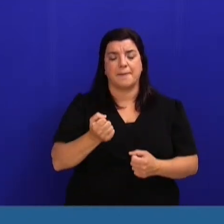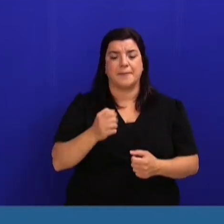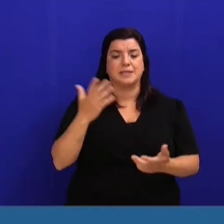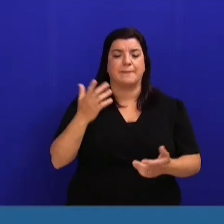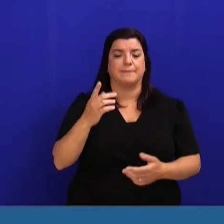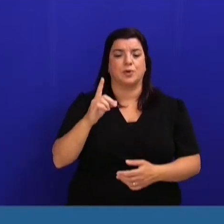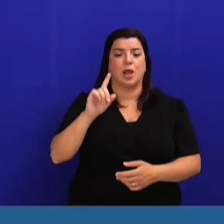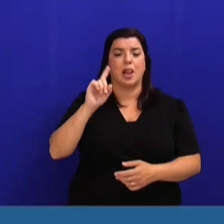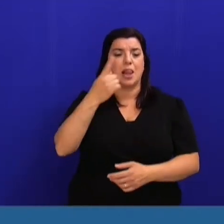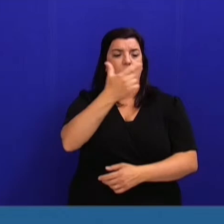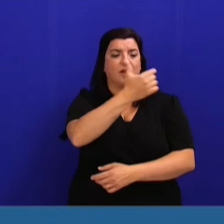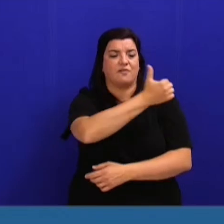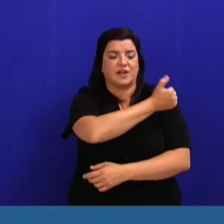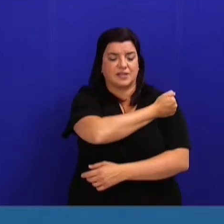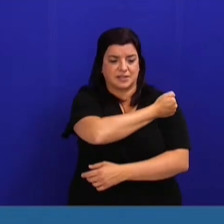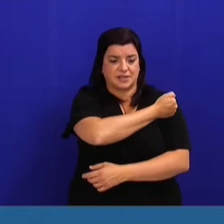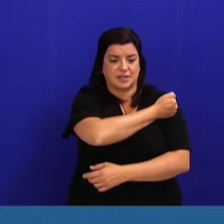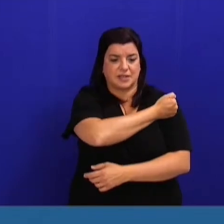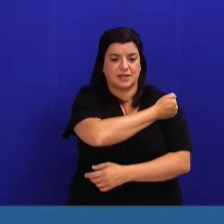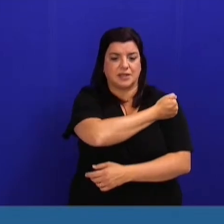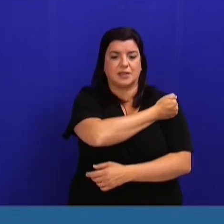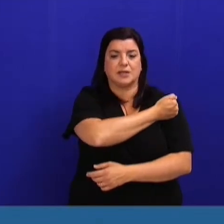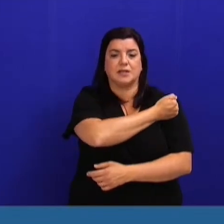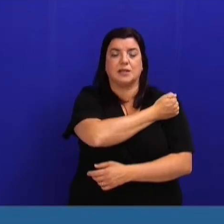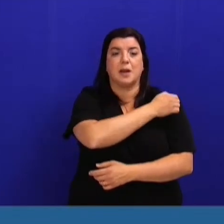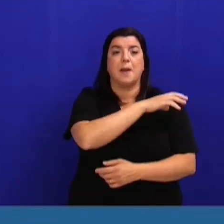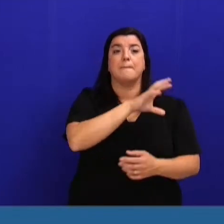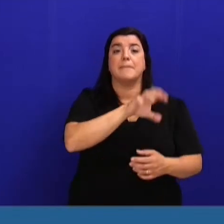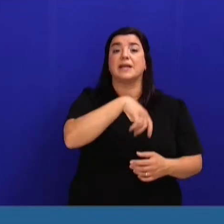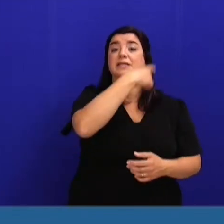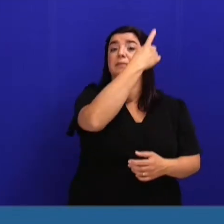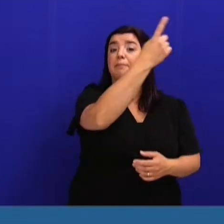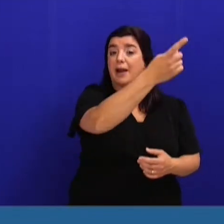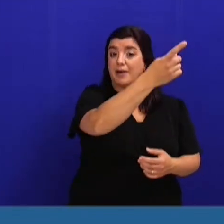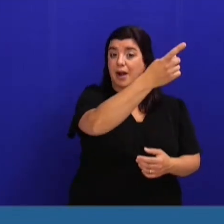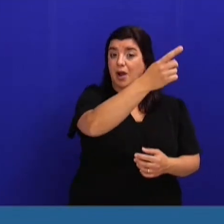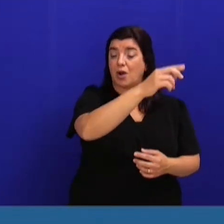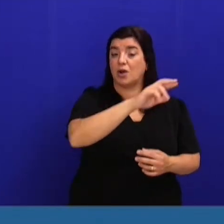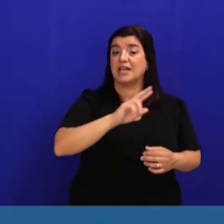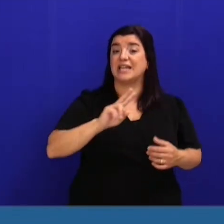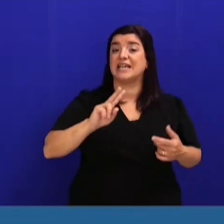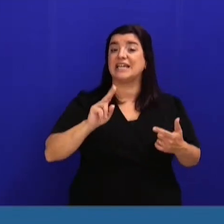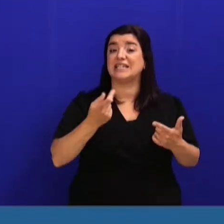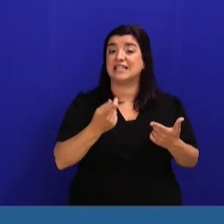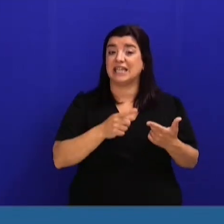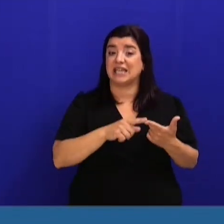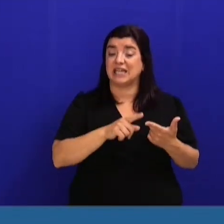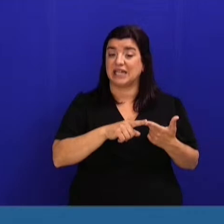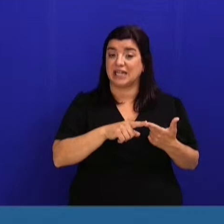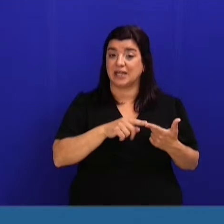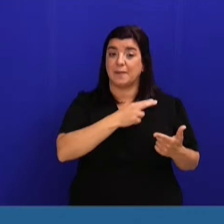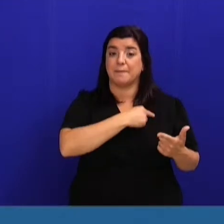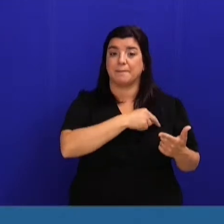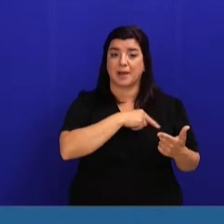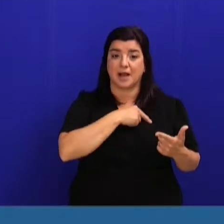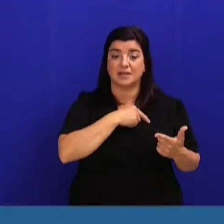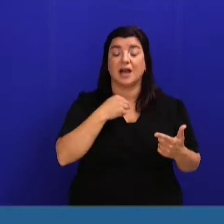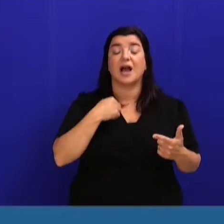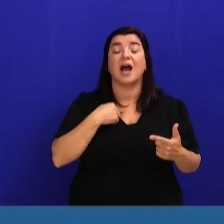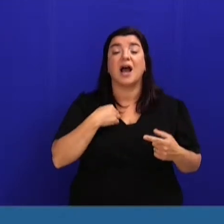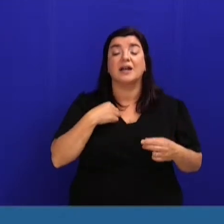ikunu Maltin ikunu entitled ukoll iridu jiġu Malta biex jieħdu t-tieni doza. Aħna bħala ċertifikat nistgħu noħorġu